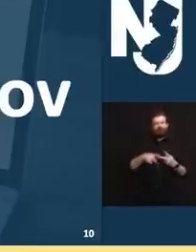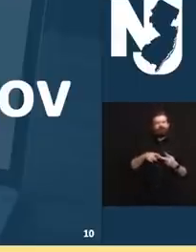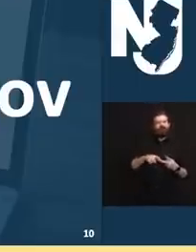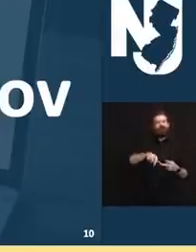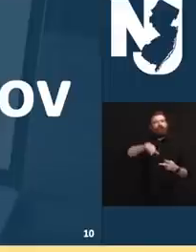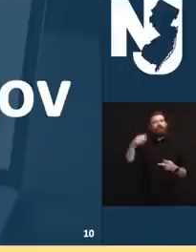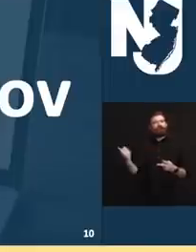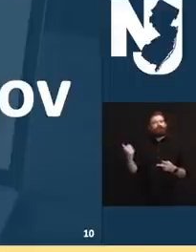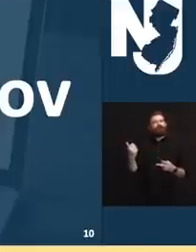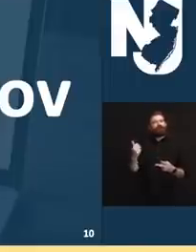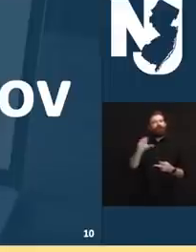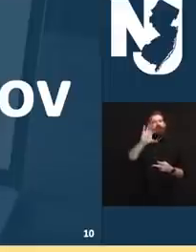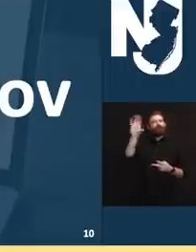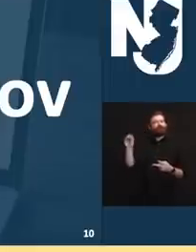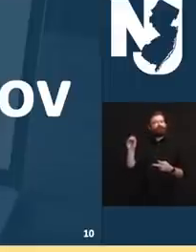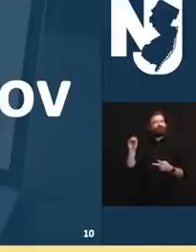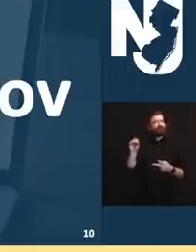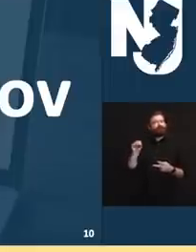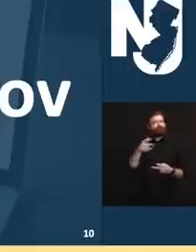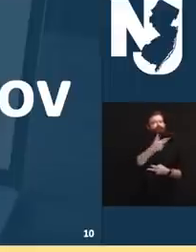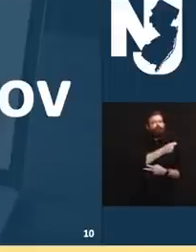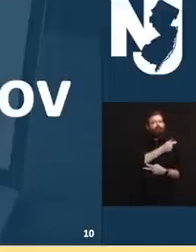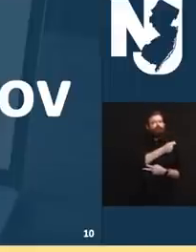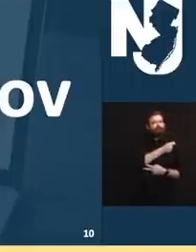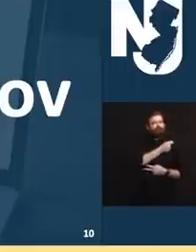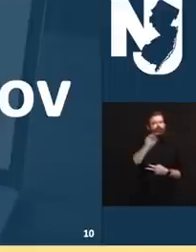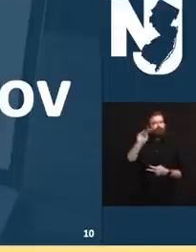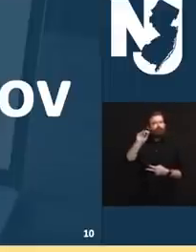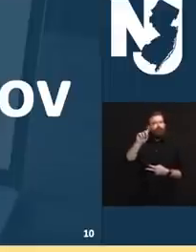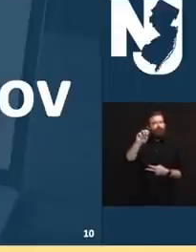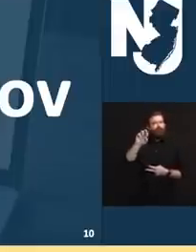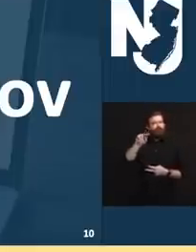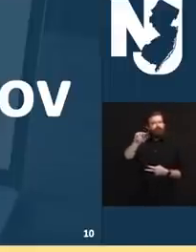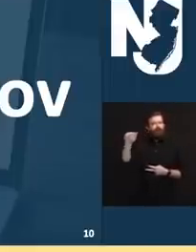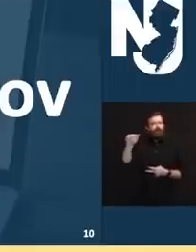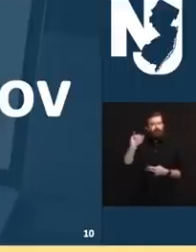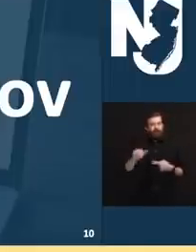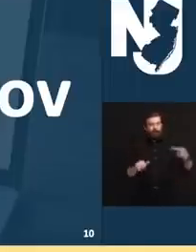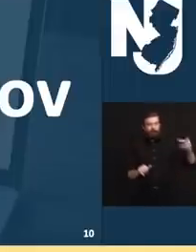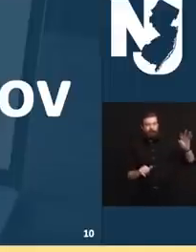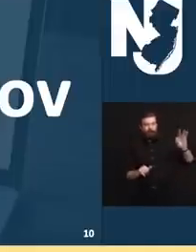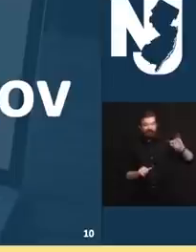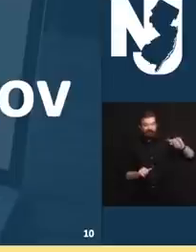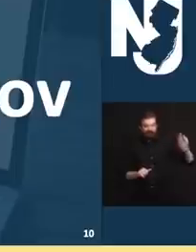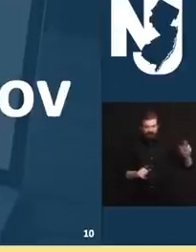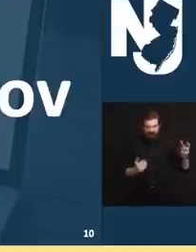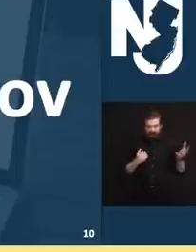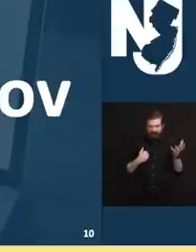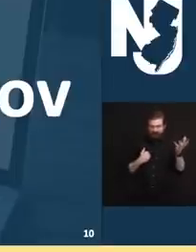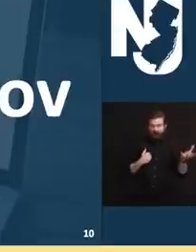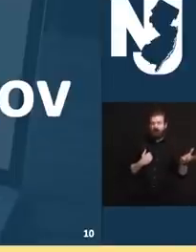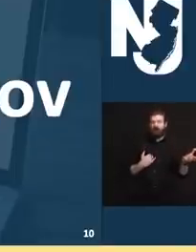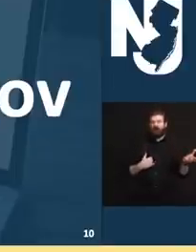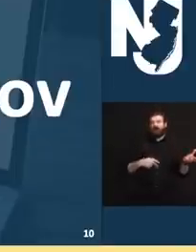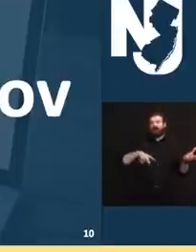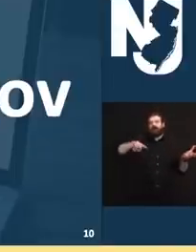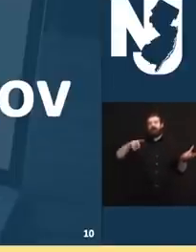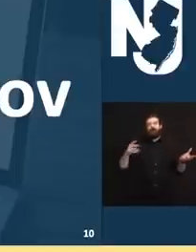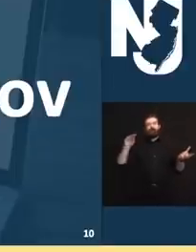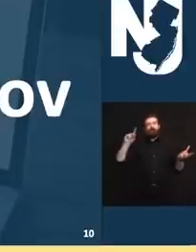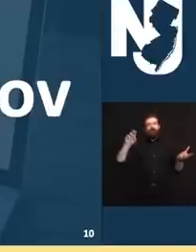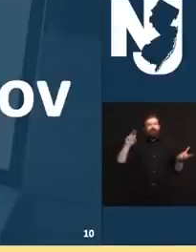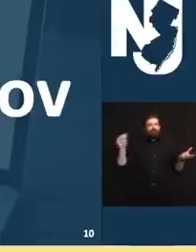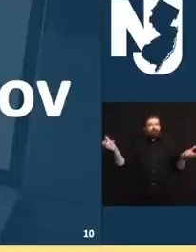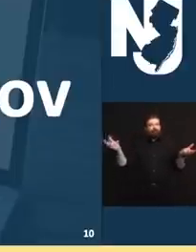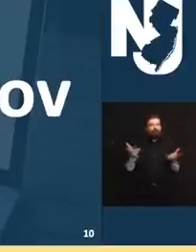FDA grants emergency use authorization. But as we've said before, the vaccine's mere presence in our state is not